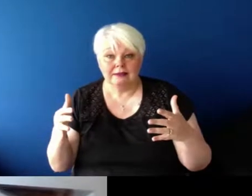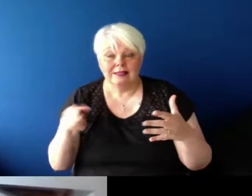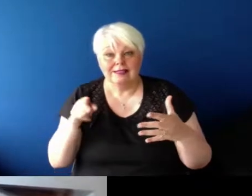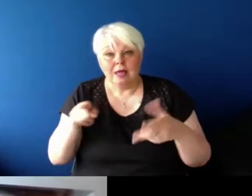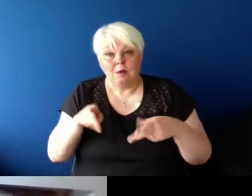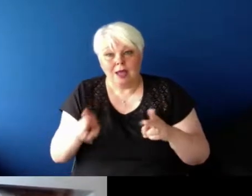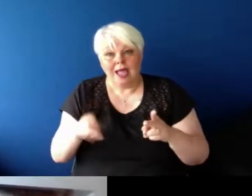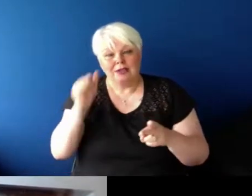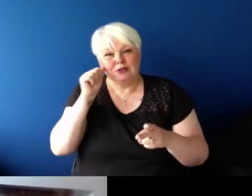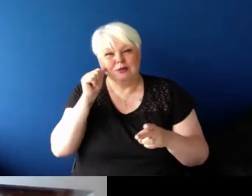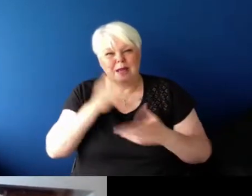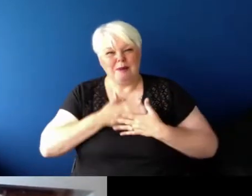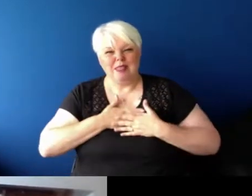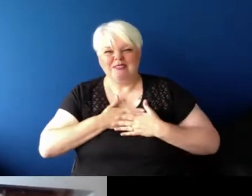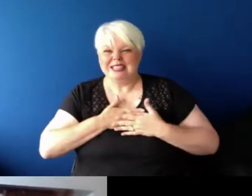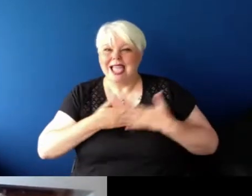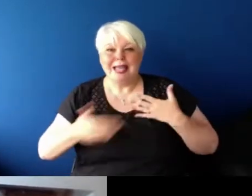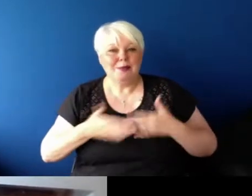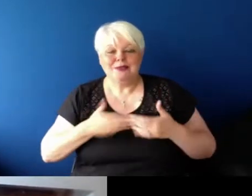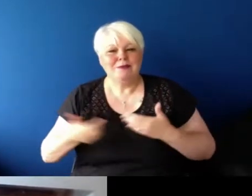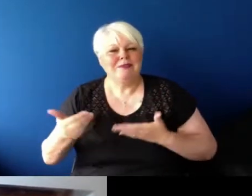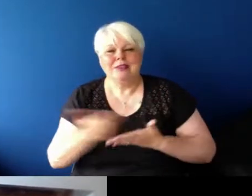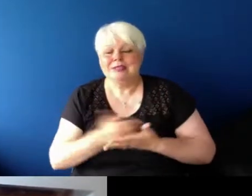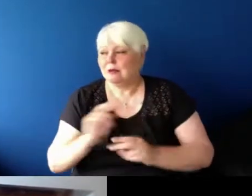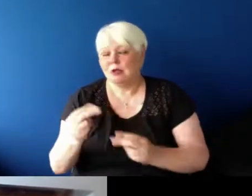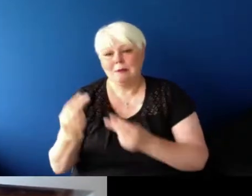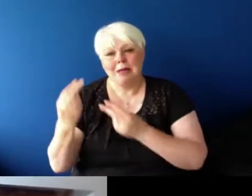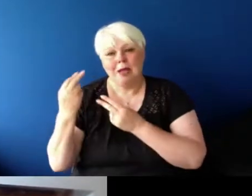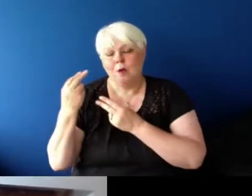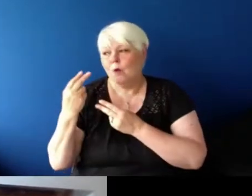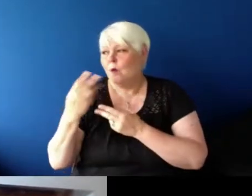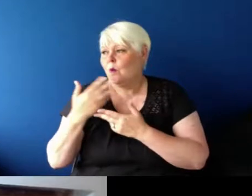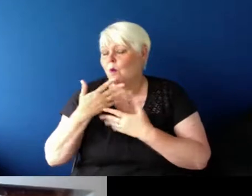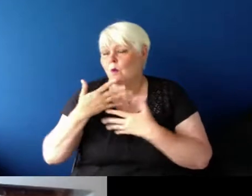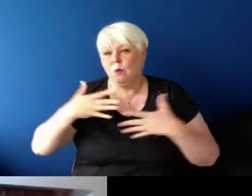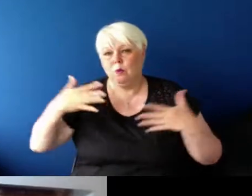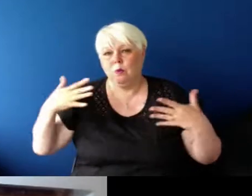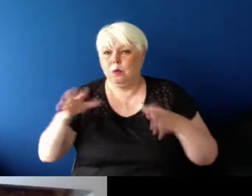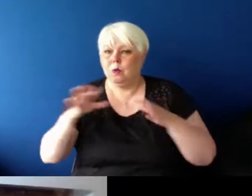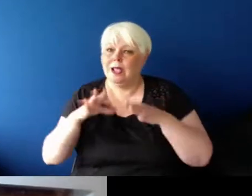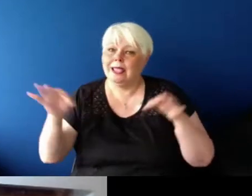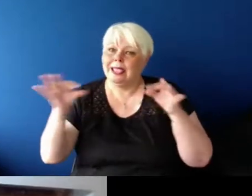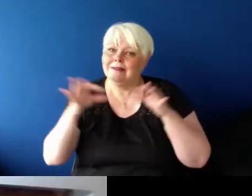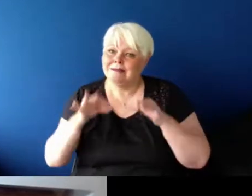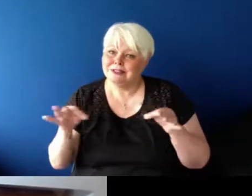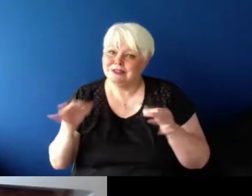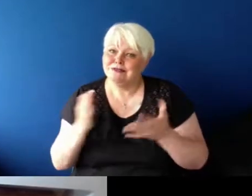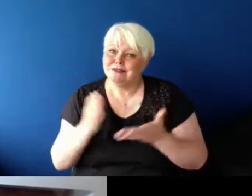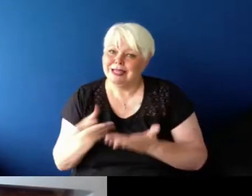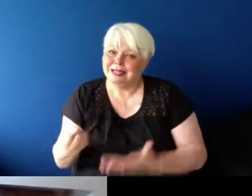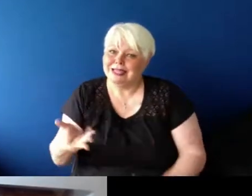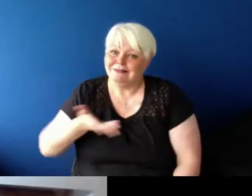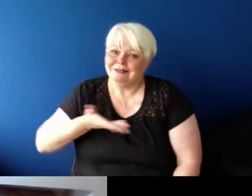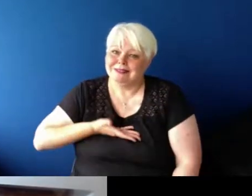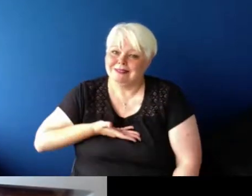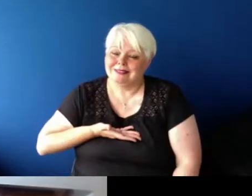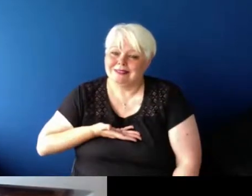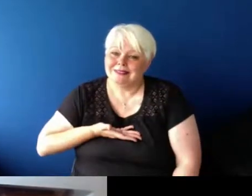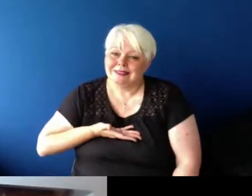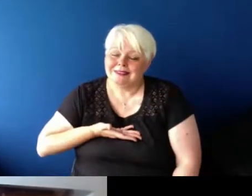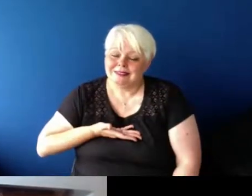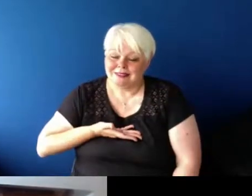was loved anyway. So that, looking back, I mean, I think that's a huge gift that people gave to me and gave to